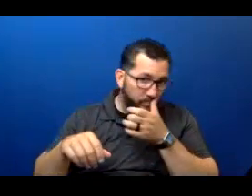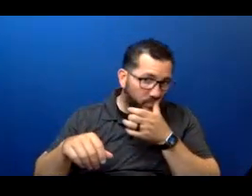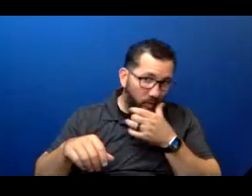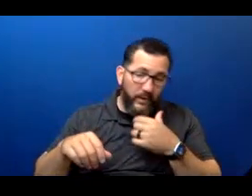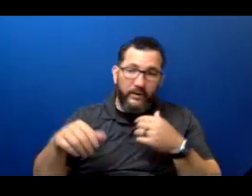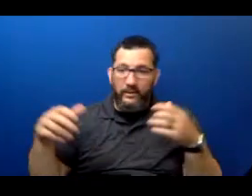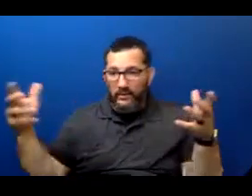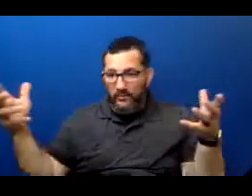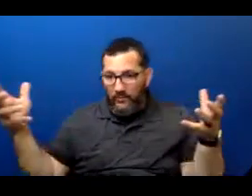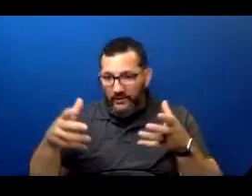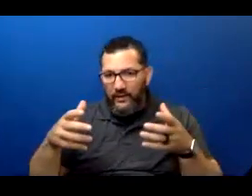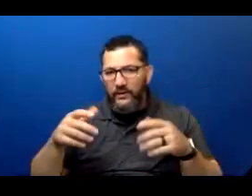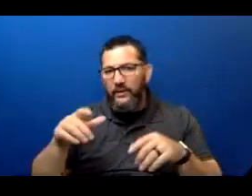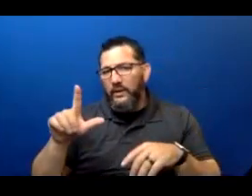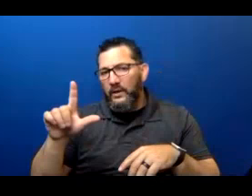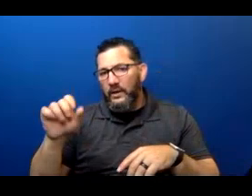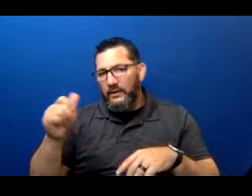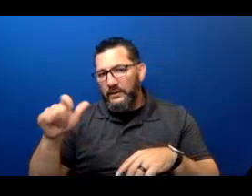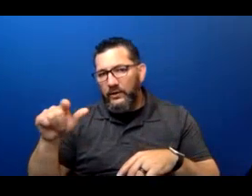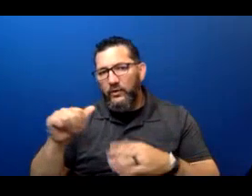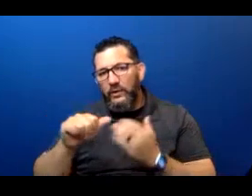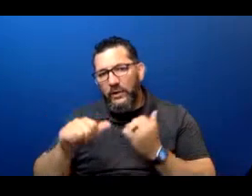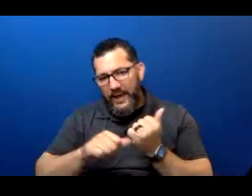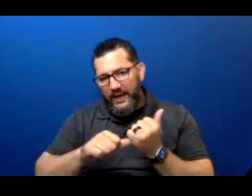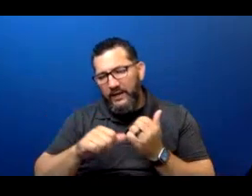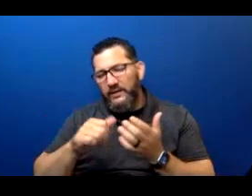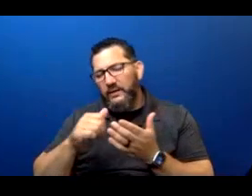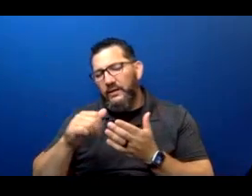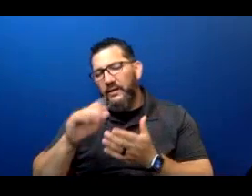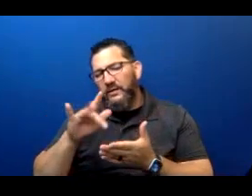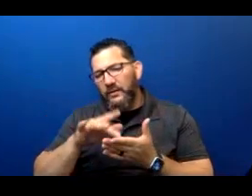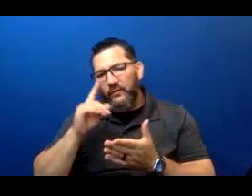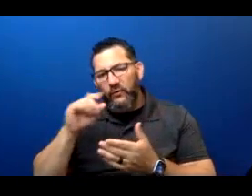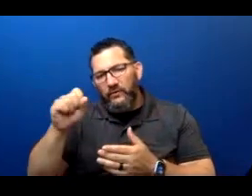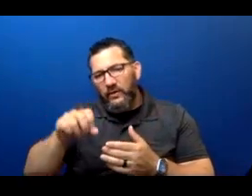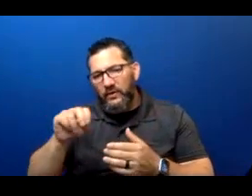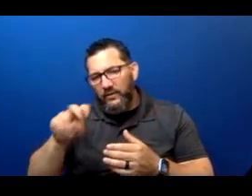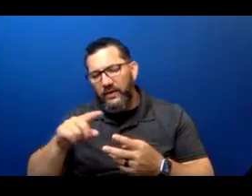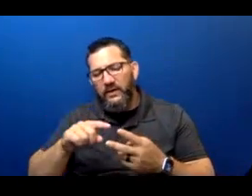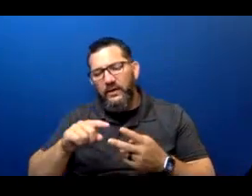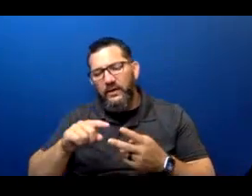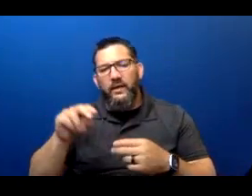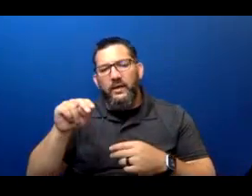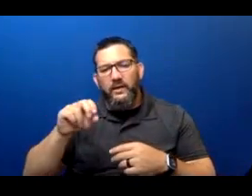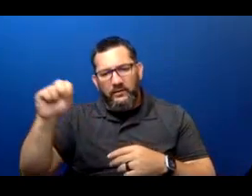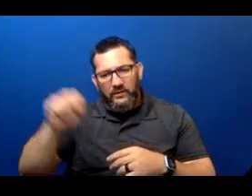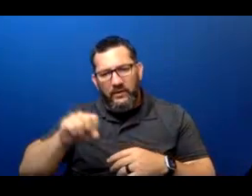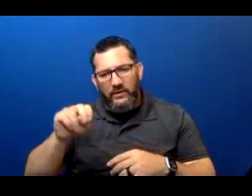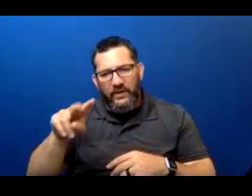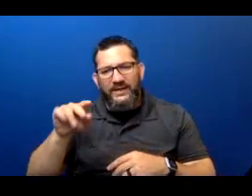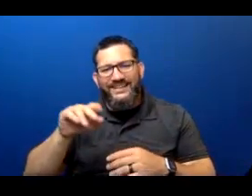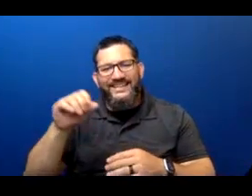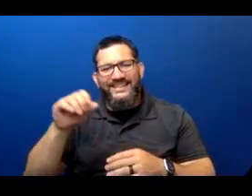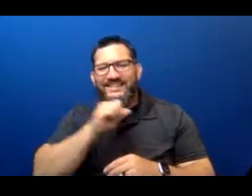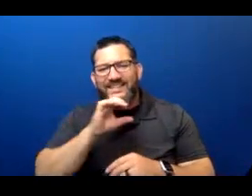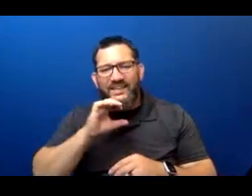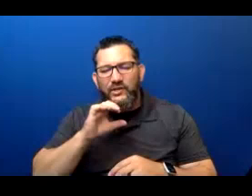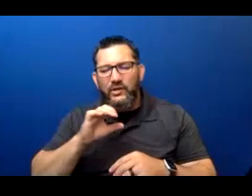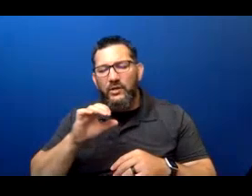brought together the Legal Aid Center of Southern Nevada, the Southern Nevada Senior Law Program, as well as the Nevada